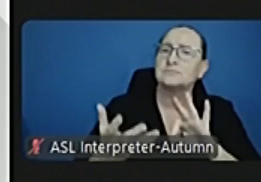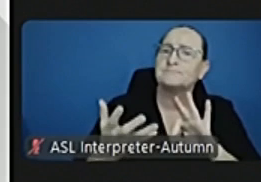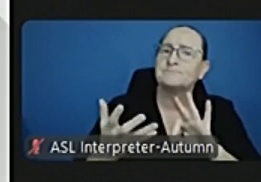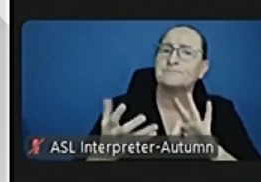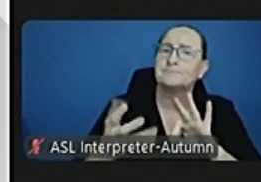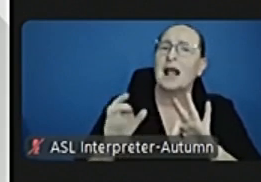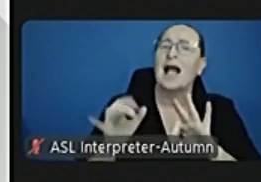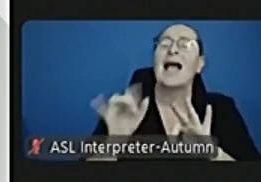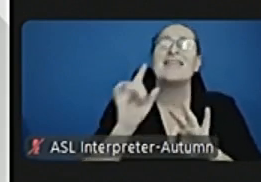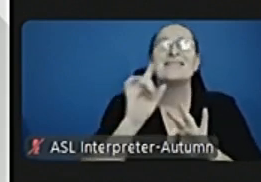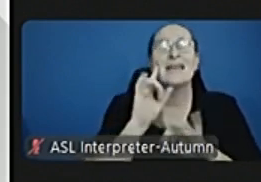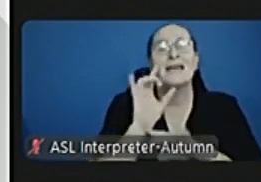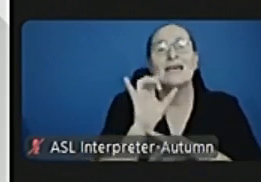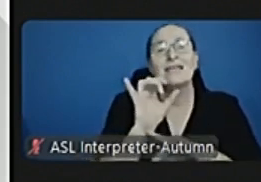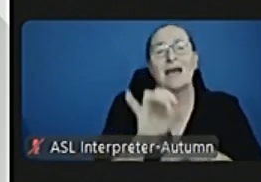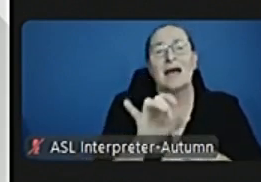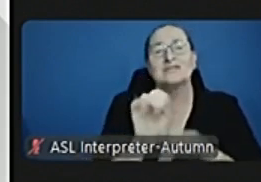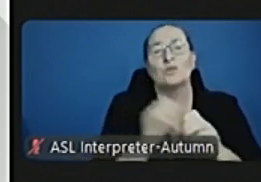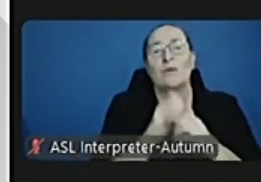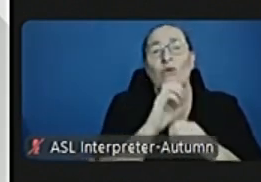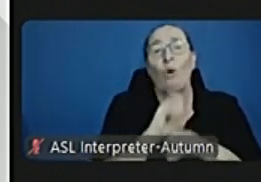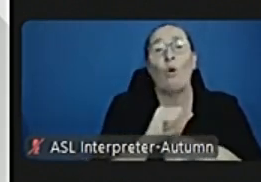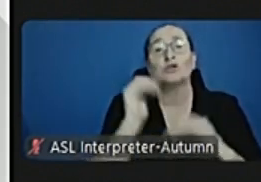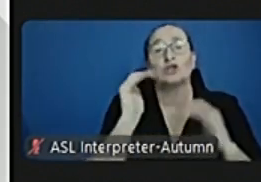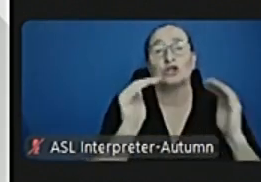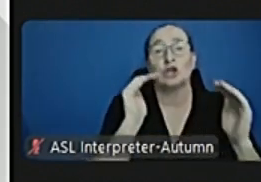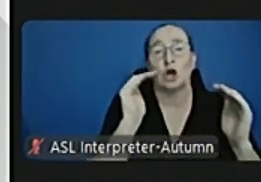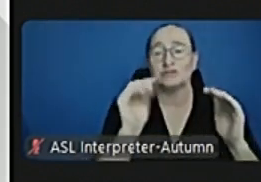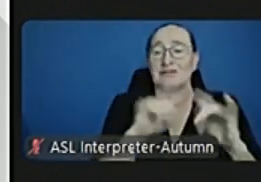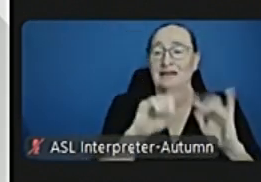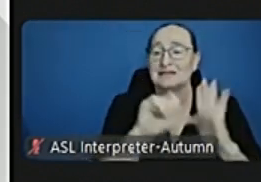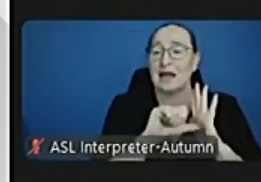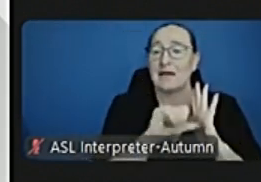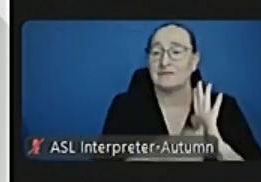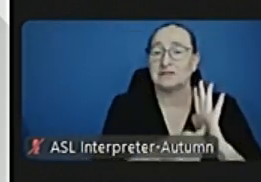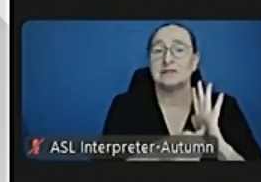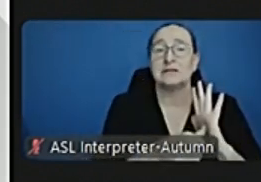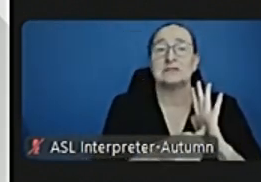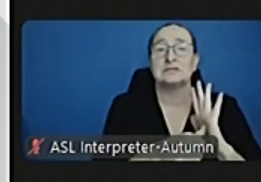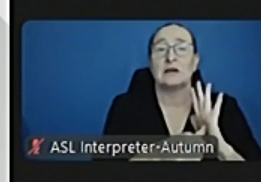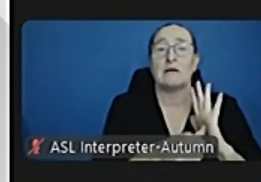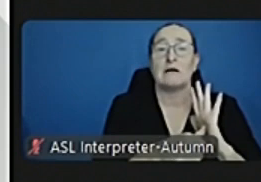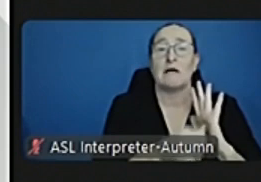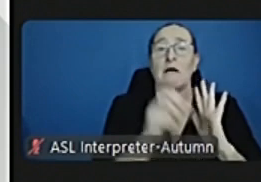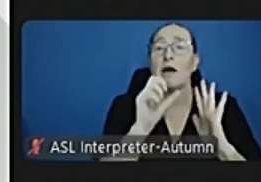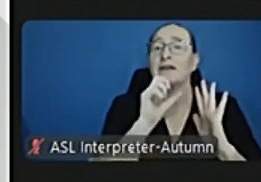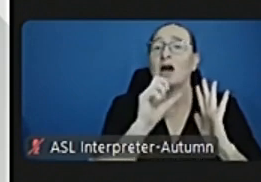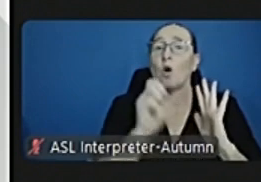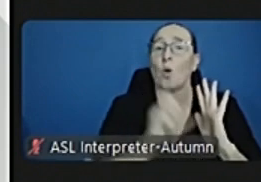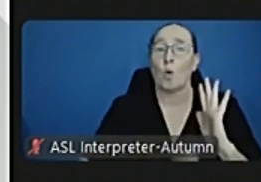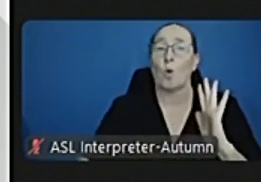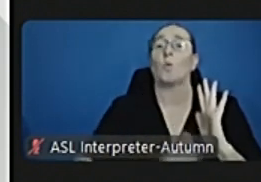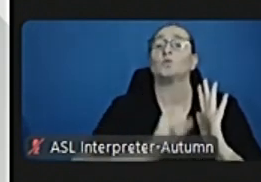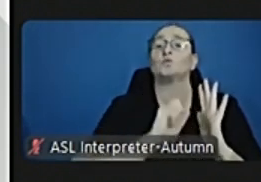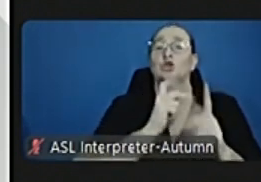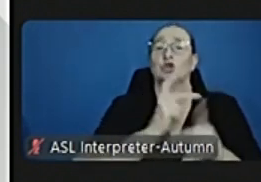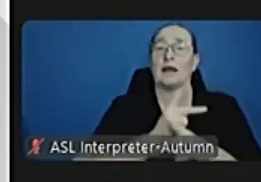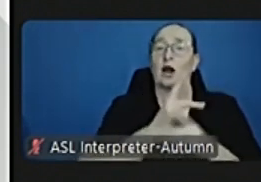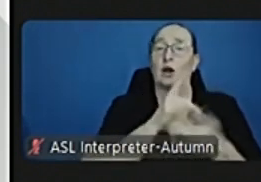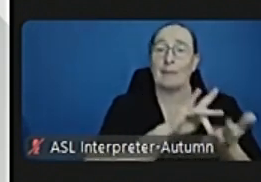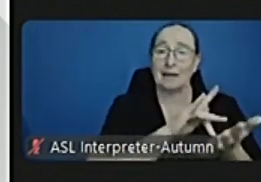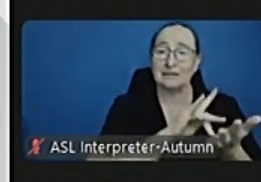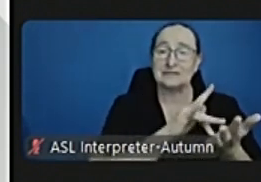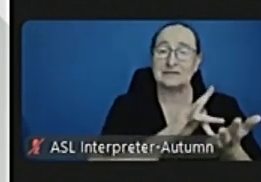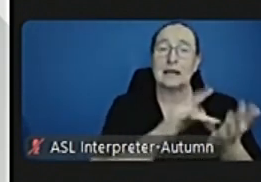where, with the older adults, at least this emphasis on geriatric medicine and what matters,